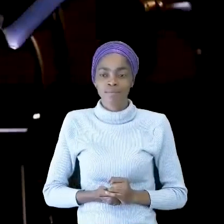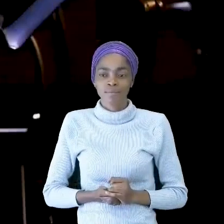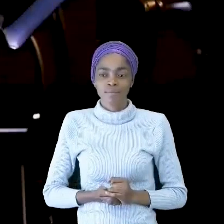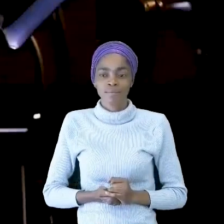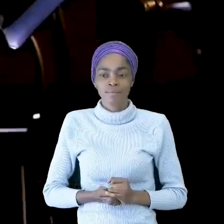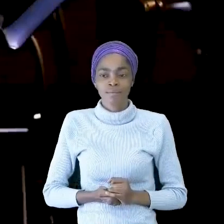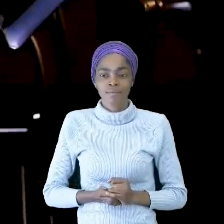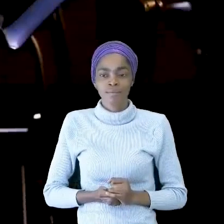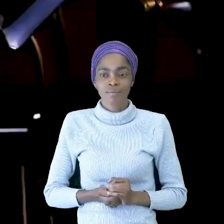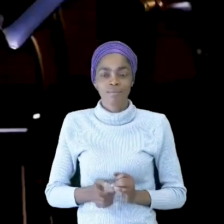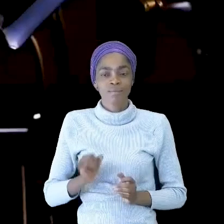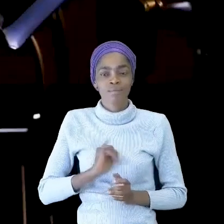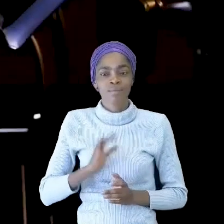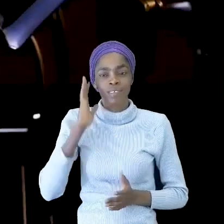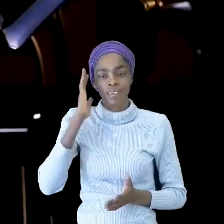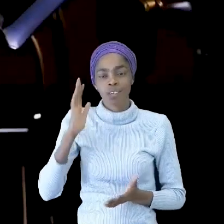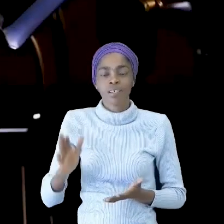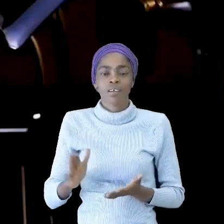I will sing